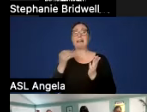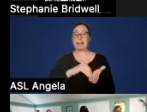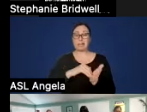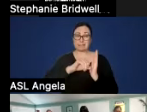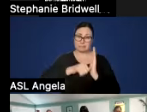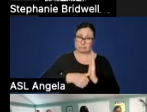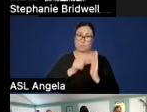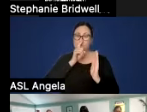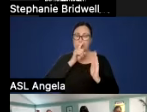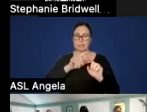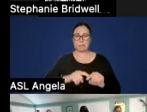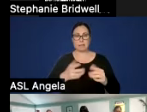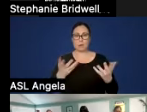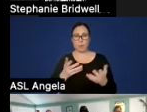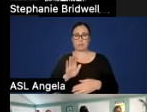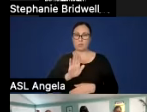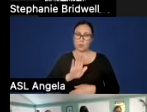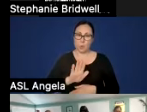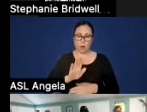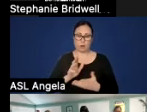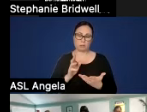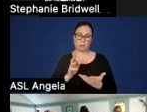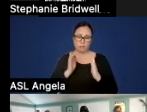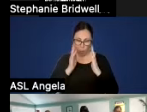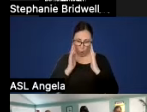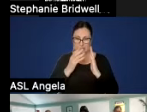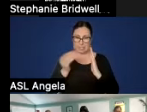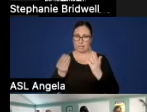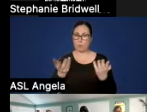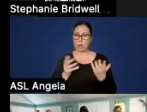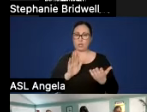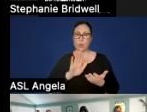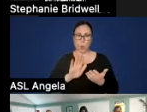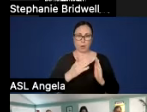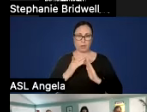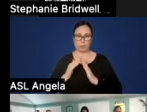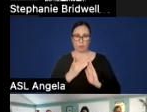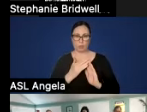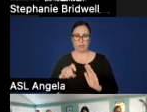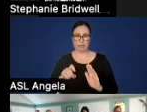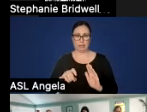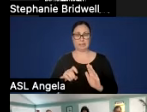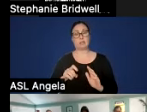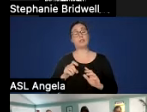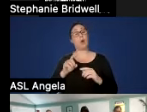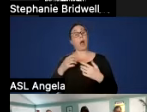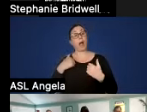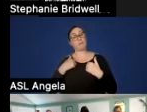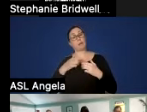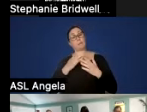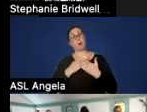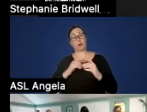focused on in your community. So when I've been parts of teams where we're focused on trafficking, you know, we might have a